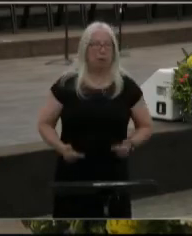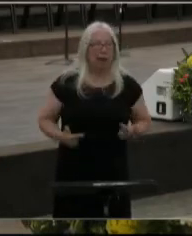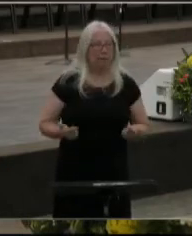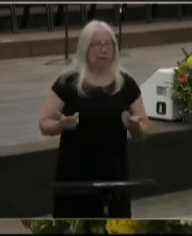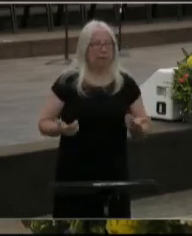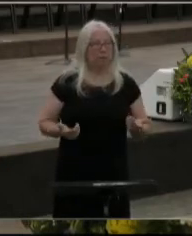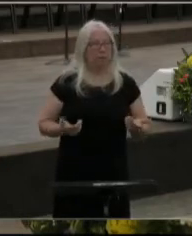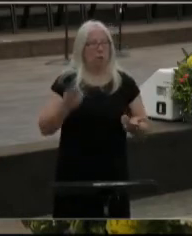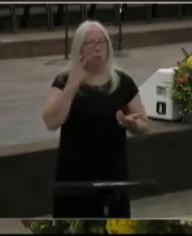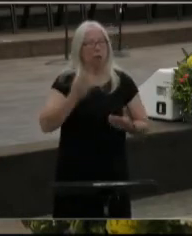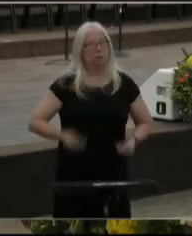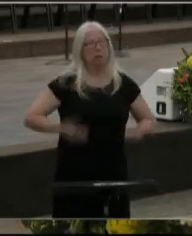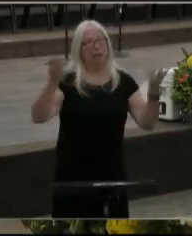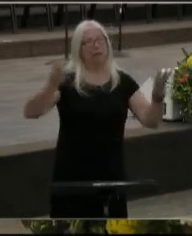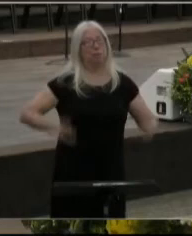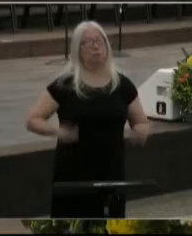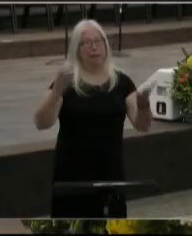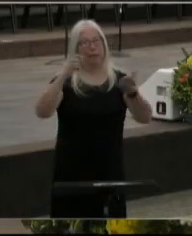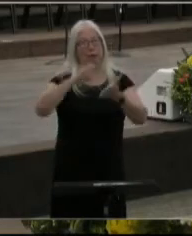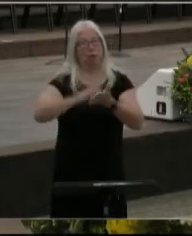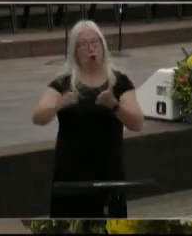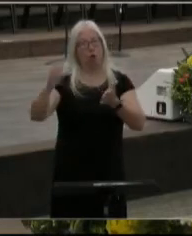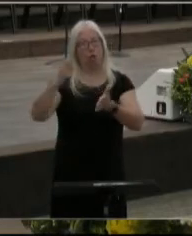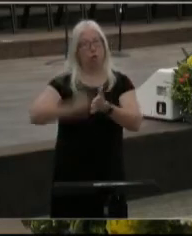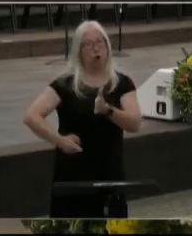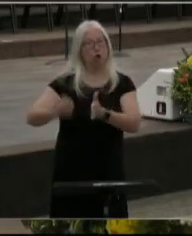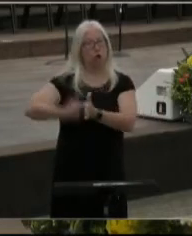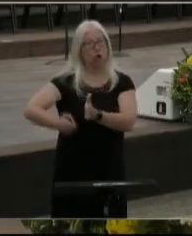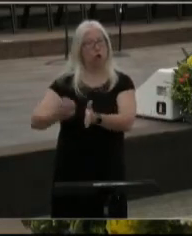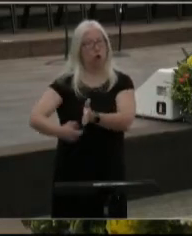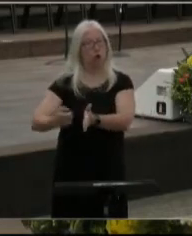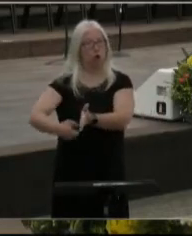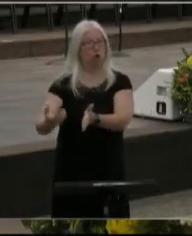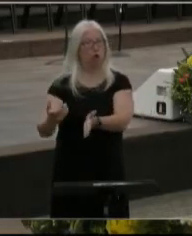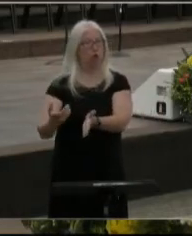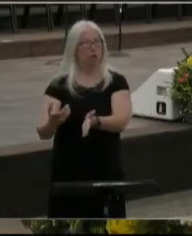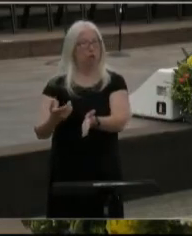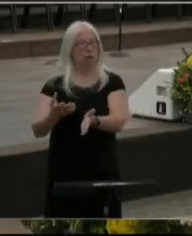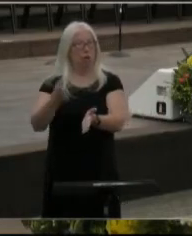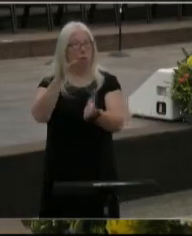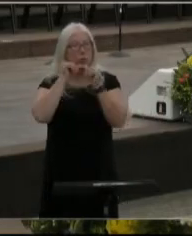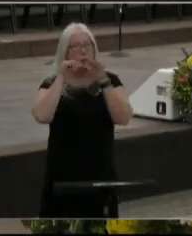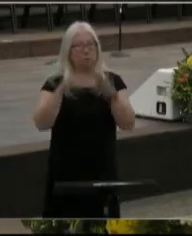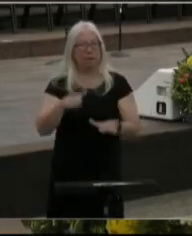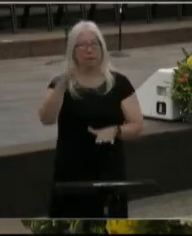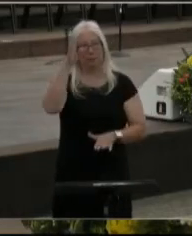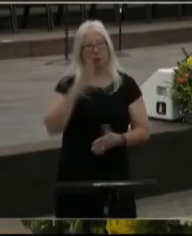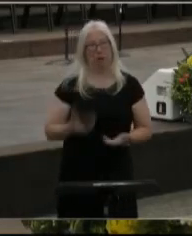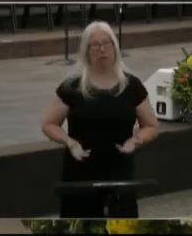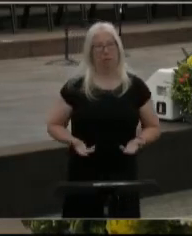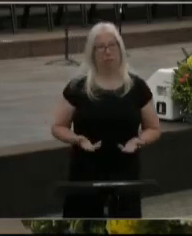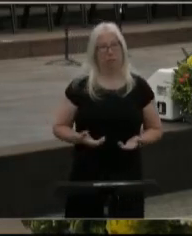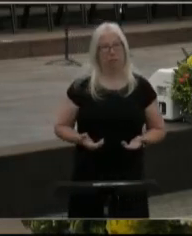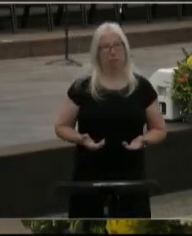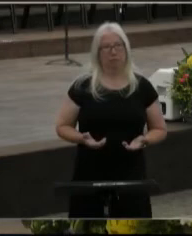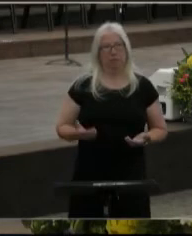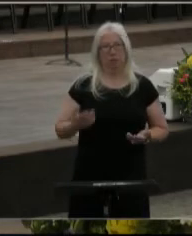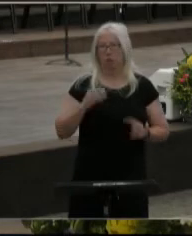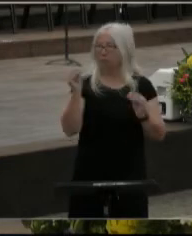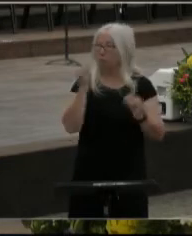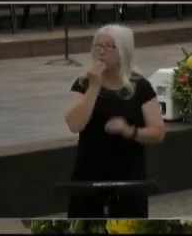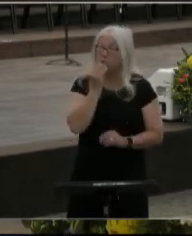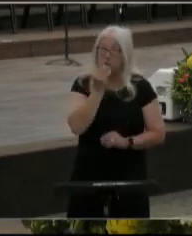See, we spend it and we charge it and we spend it and we charge it. We don't know what it's like to experience the blessings of God. Don't have any